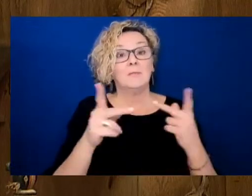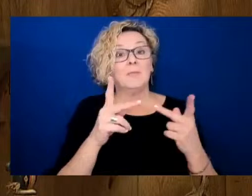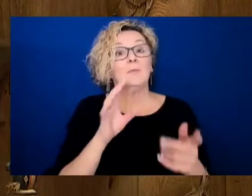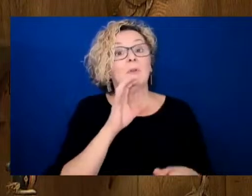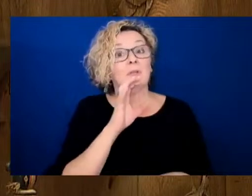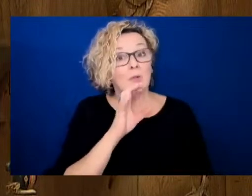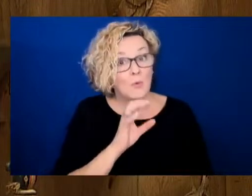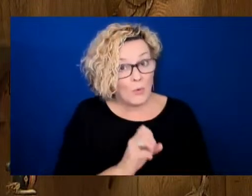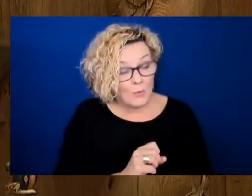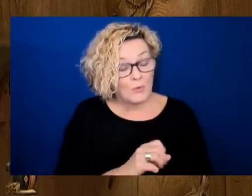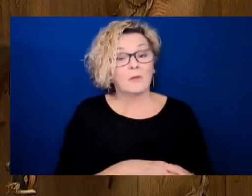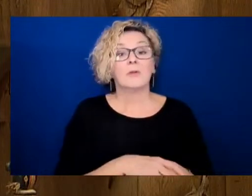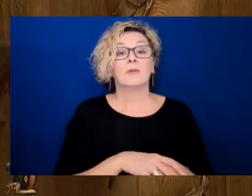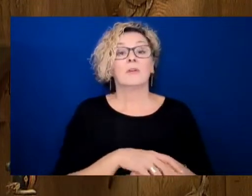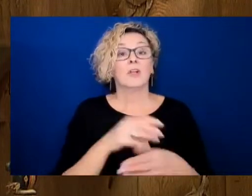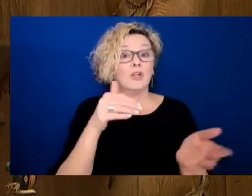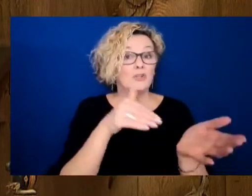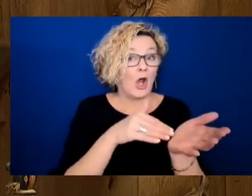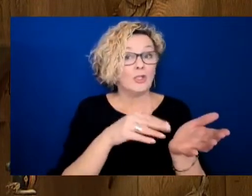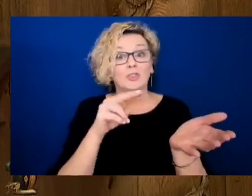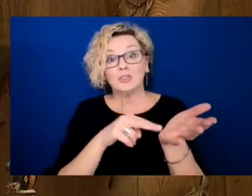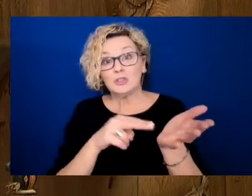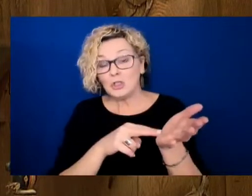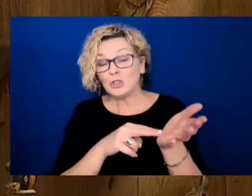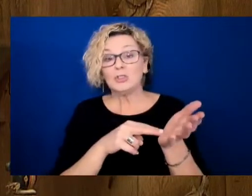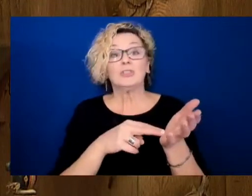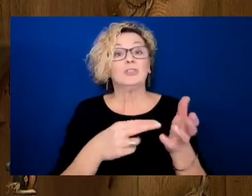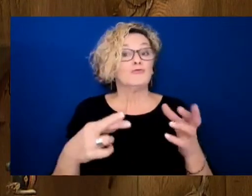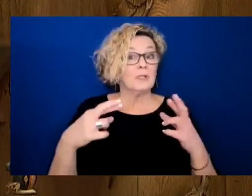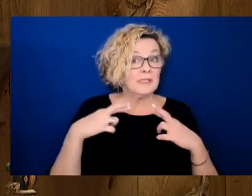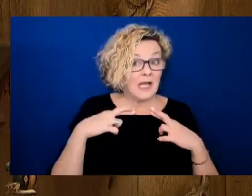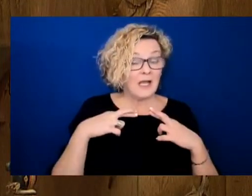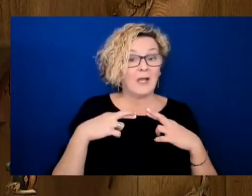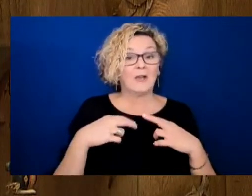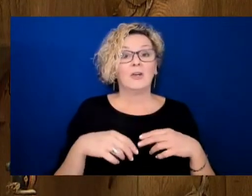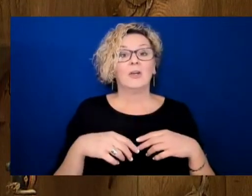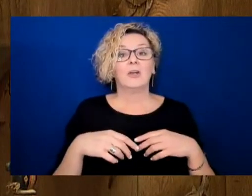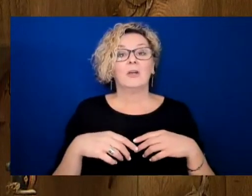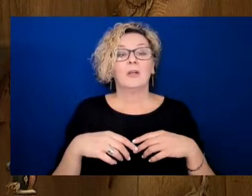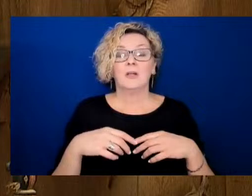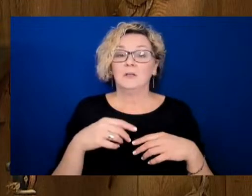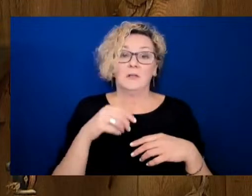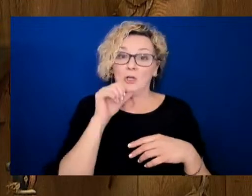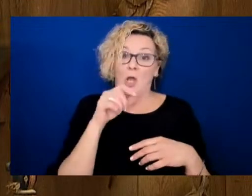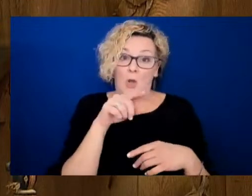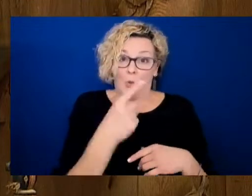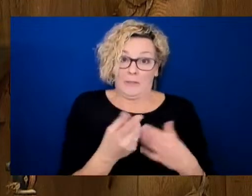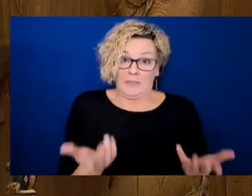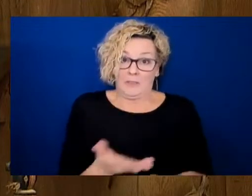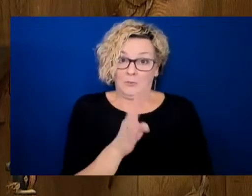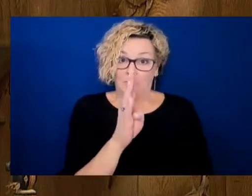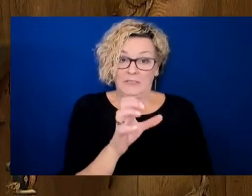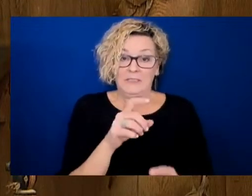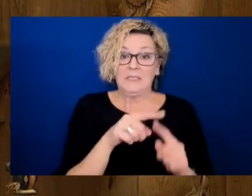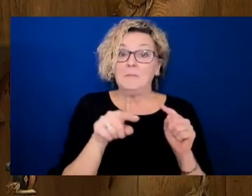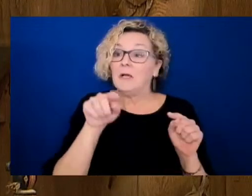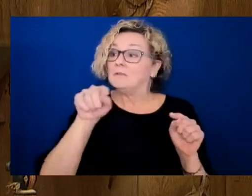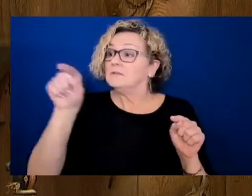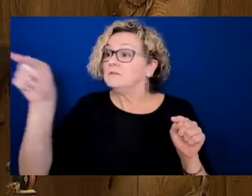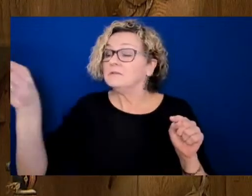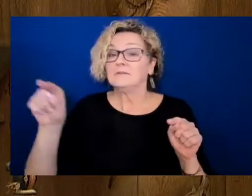are retiring. We are not alone in this. Our neighbors and countries around the world are also feeling the